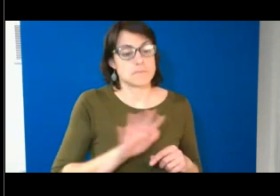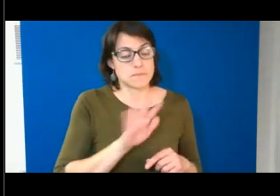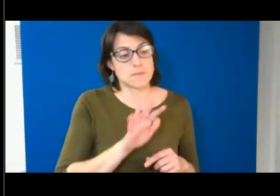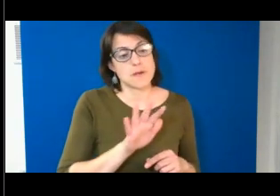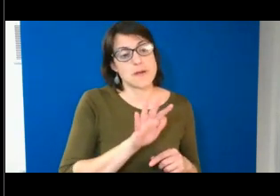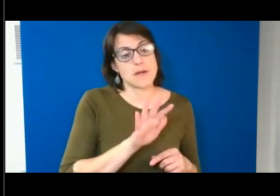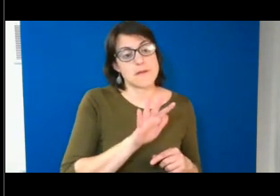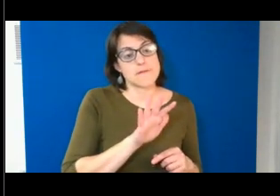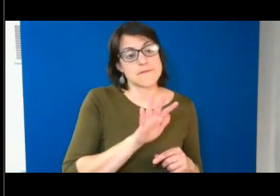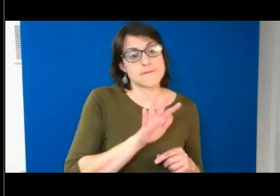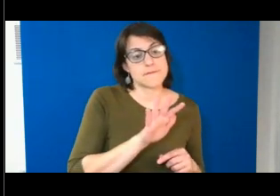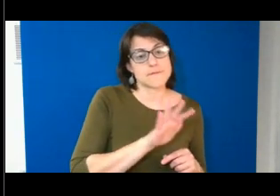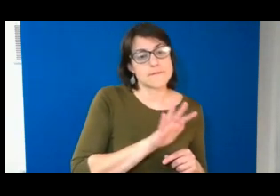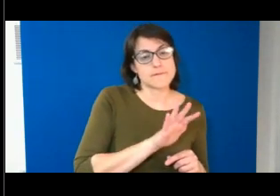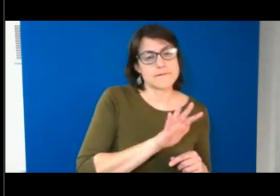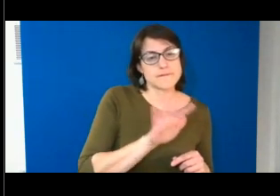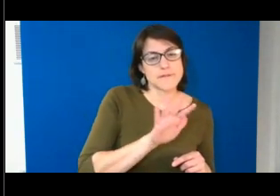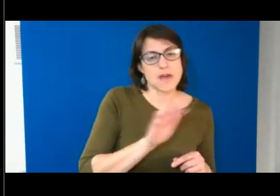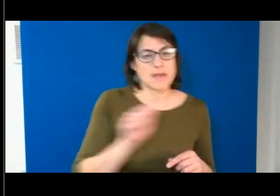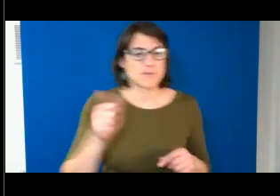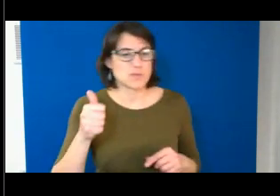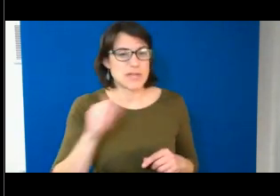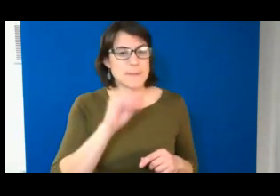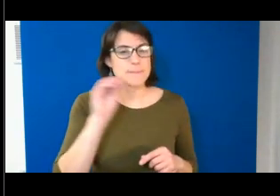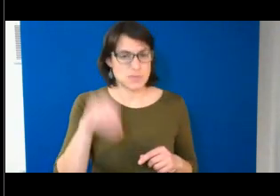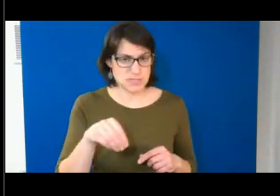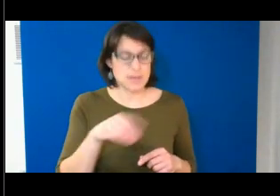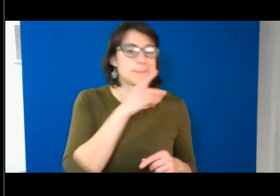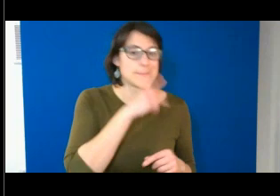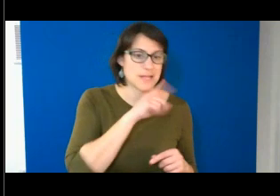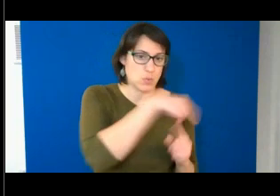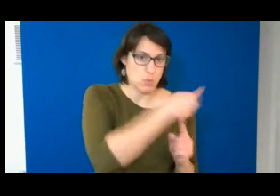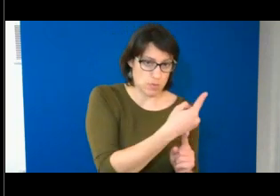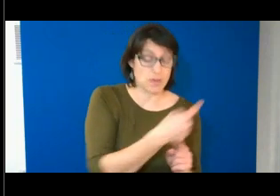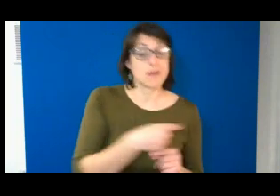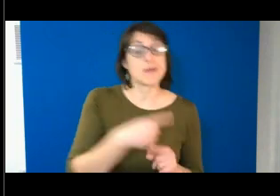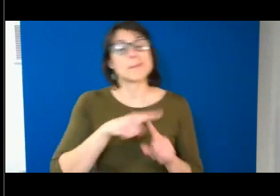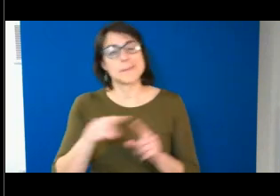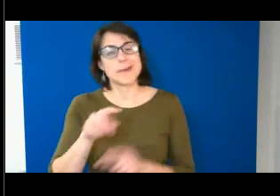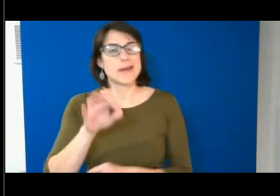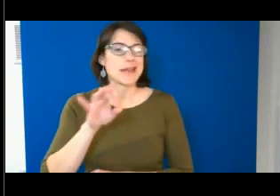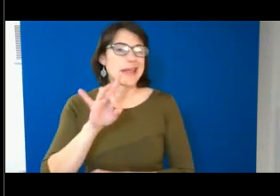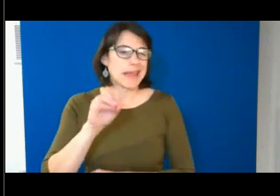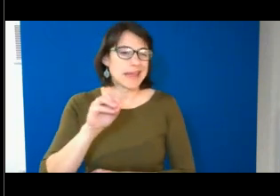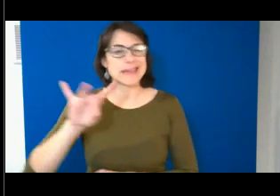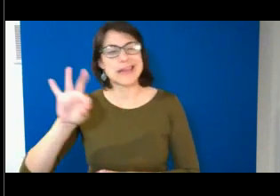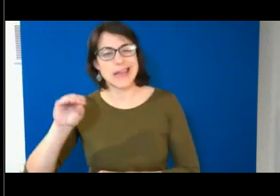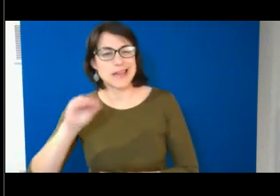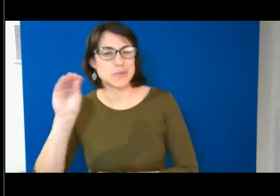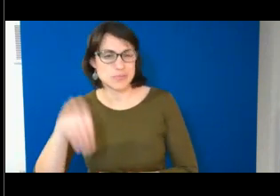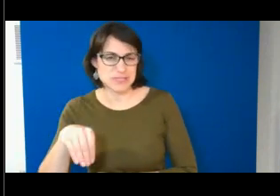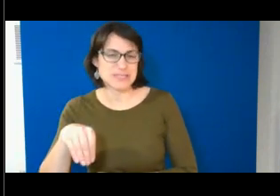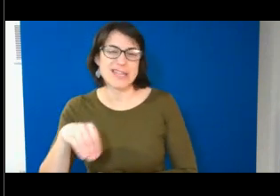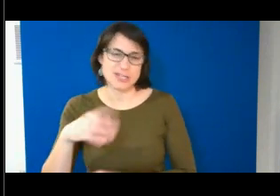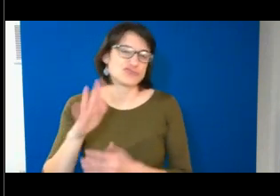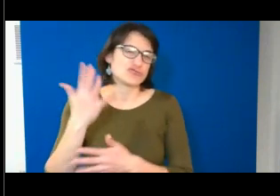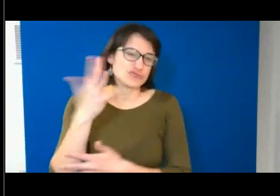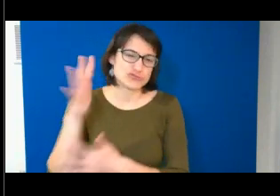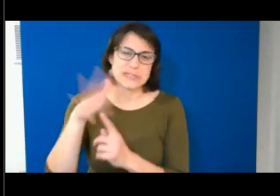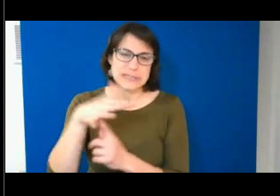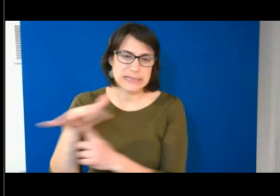only, and you have 90 to 95% it was tree leaves and other things. But I was wondering, like, if it's going through